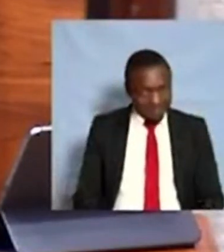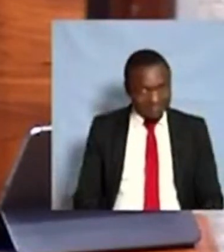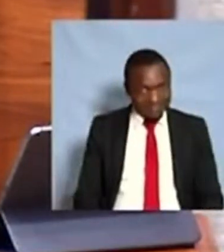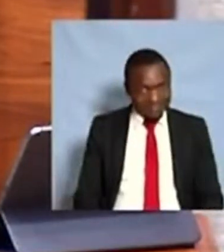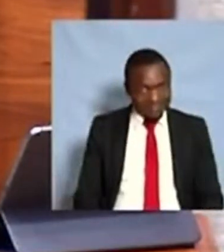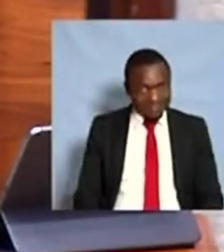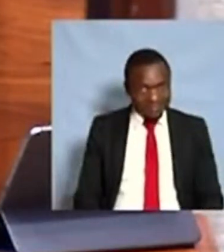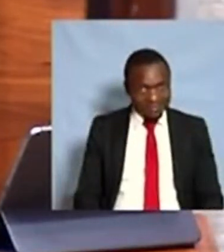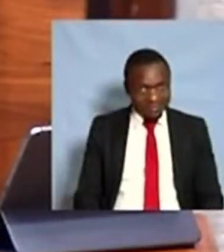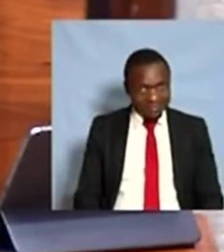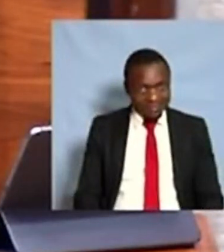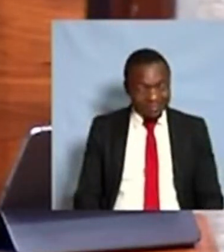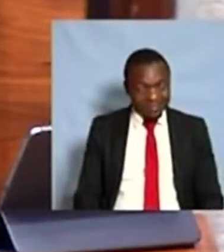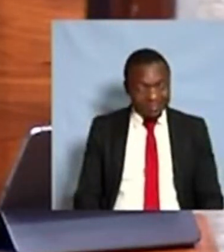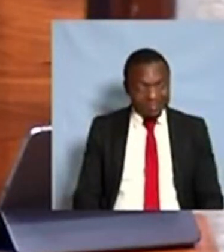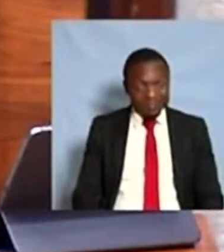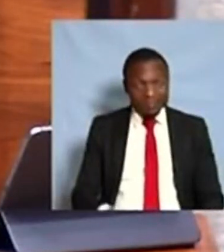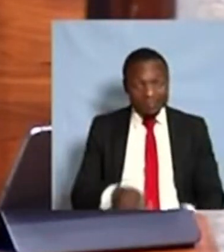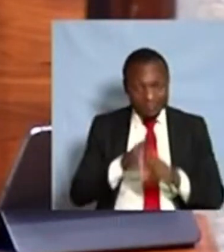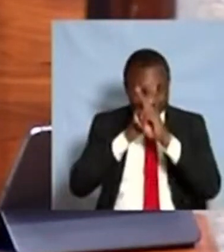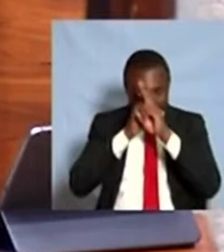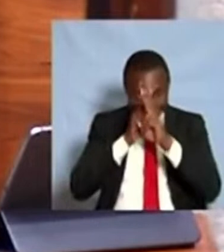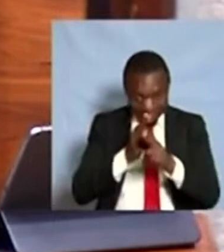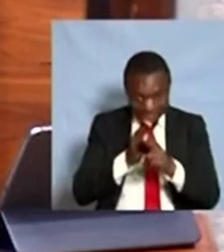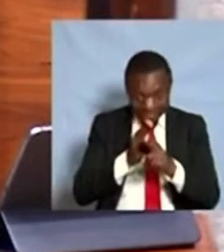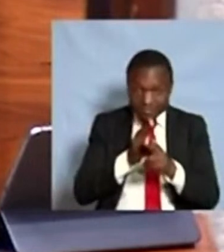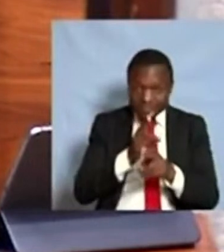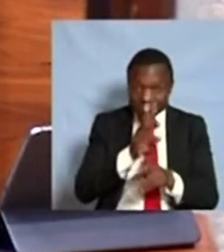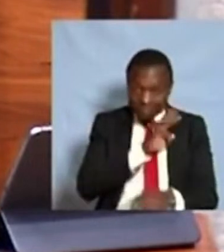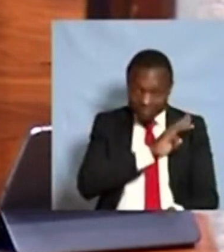So the honorable member